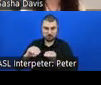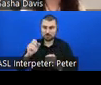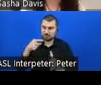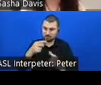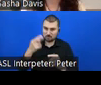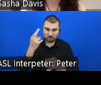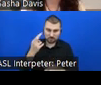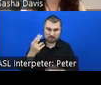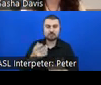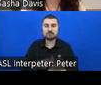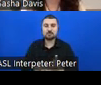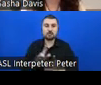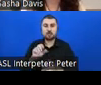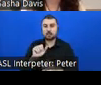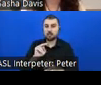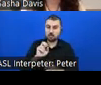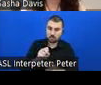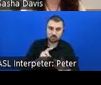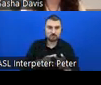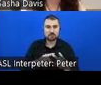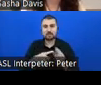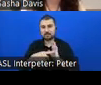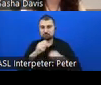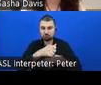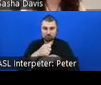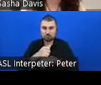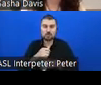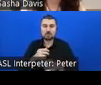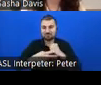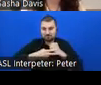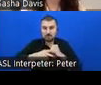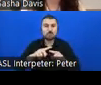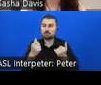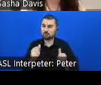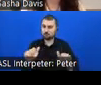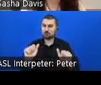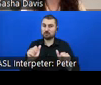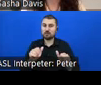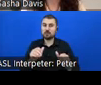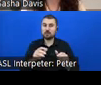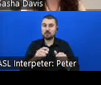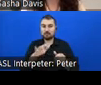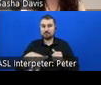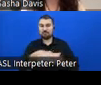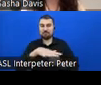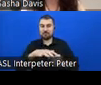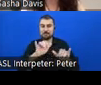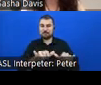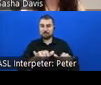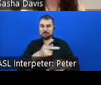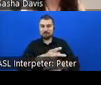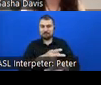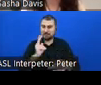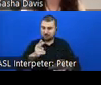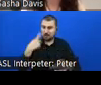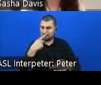exhibitions, or conservation, but otherwise we try to keep as much of the space looking as it did historically as possible. There are no labels